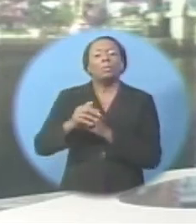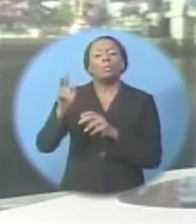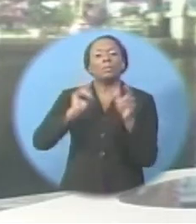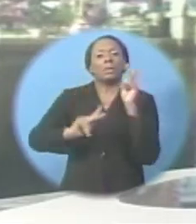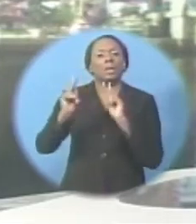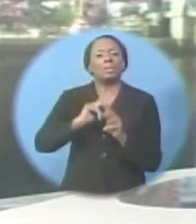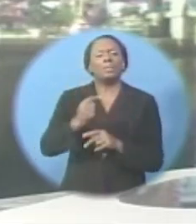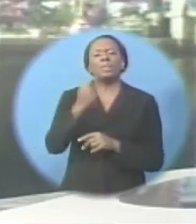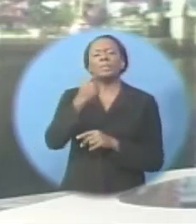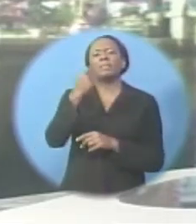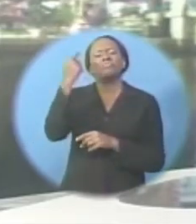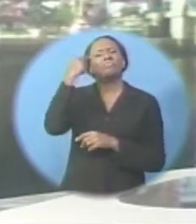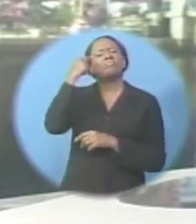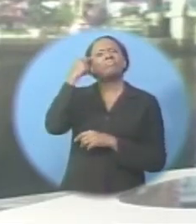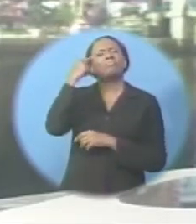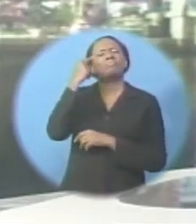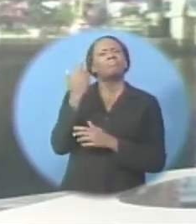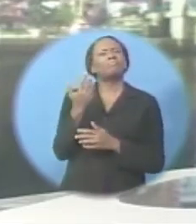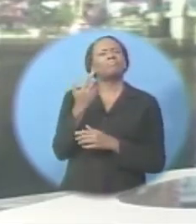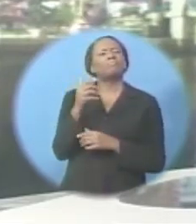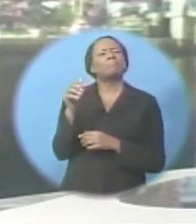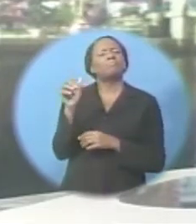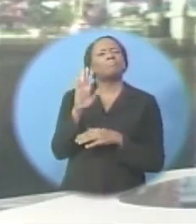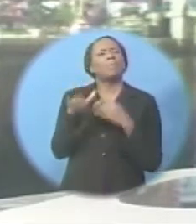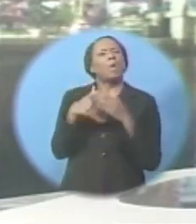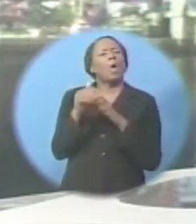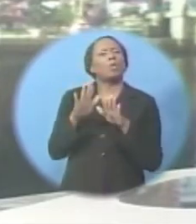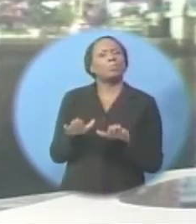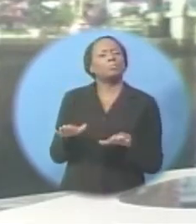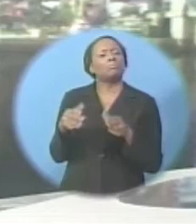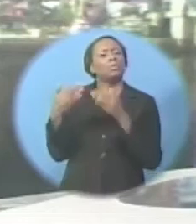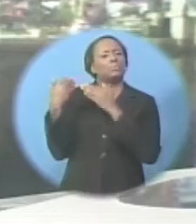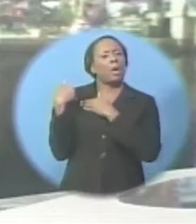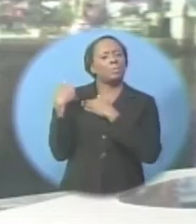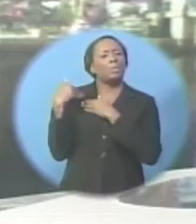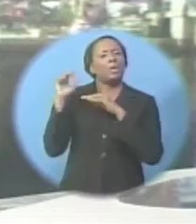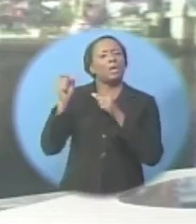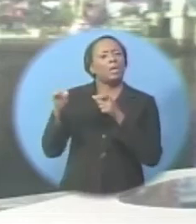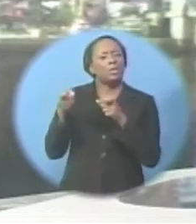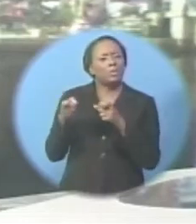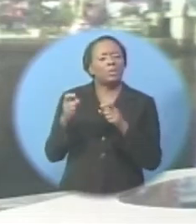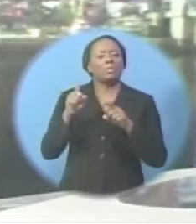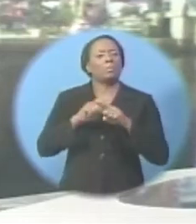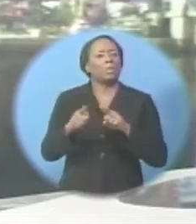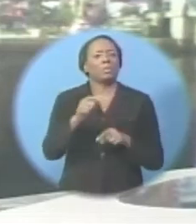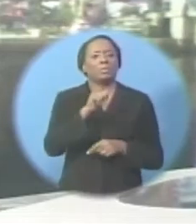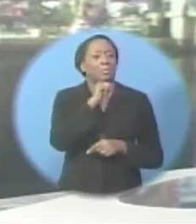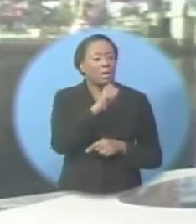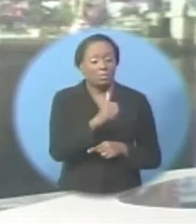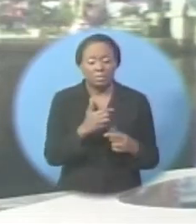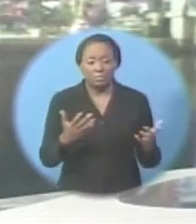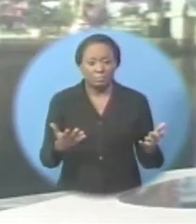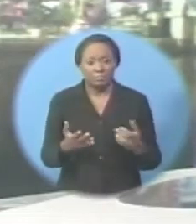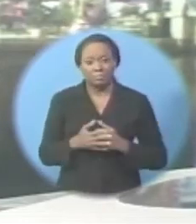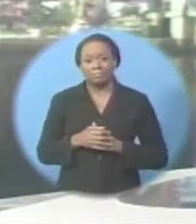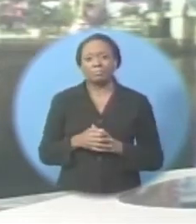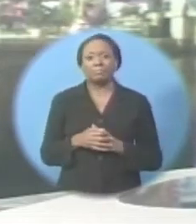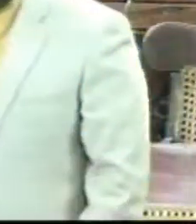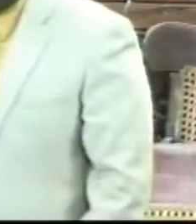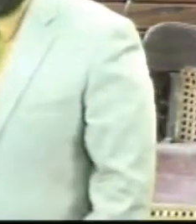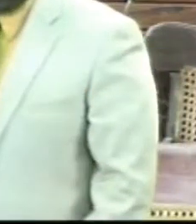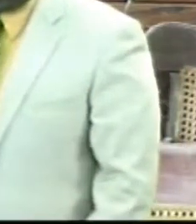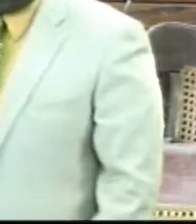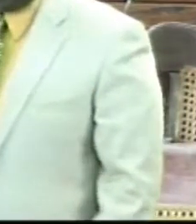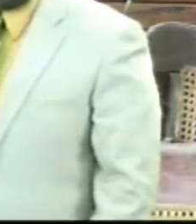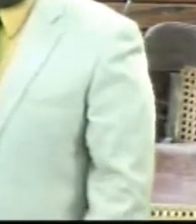people assumed all children would be able to responsibly handle the technology once it is put in their hands. The new